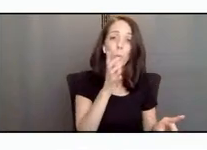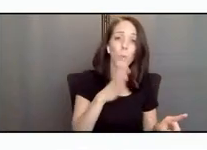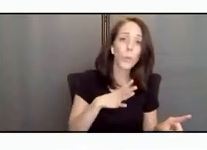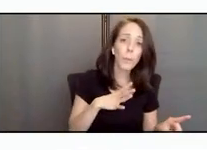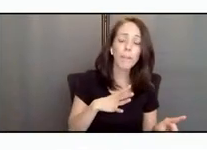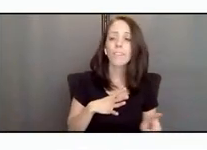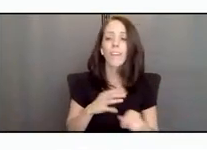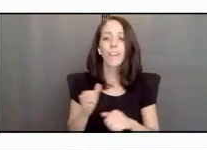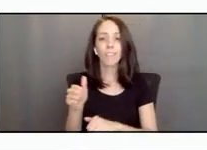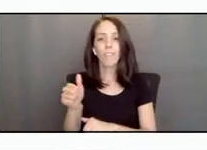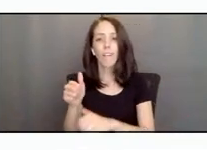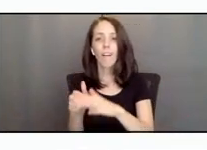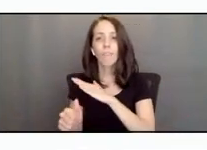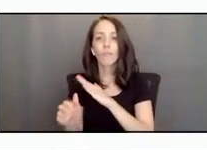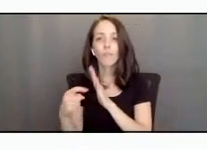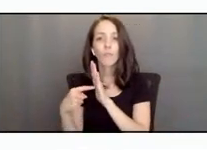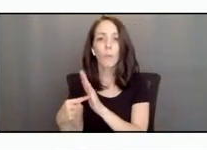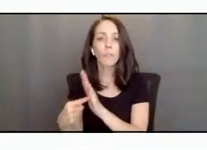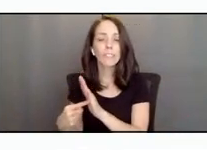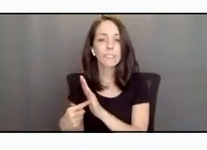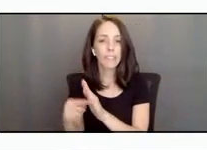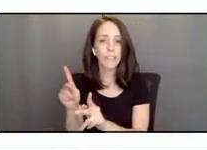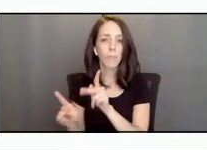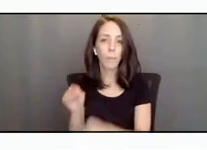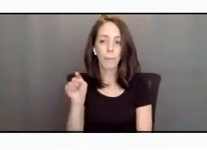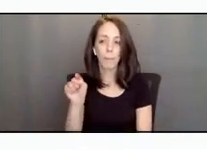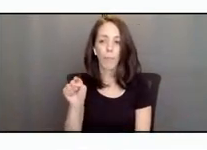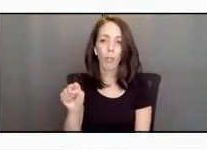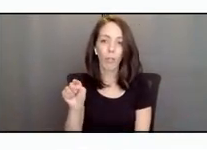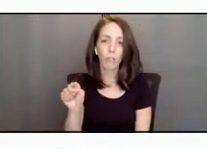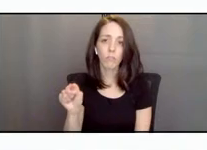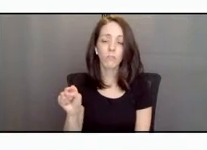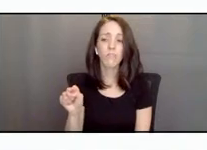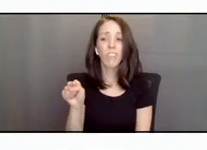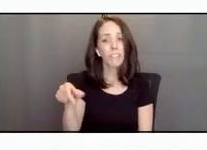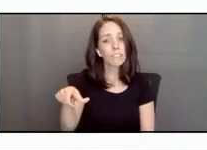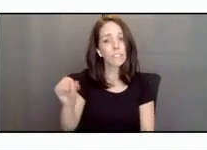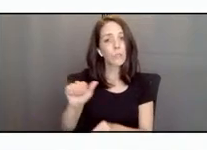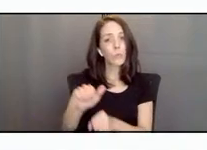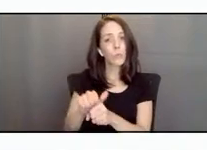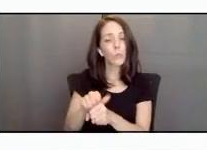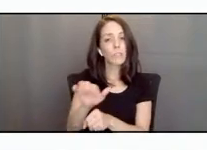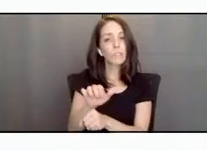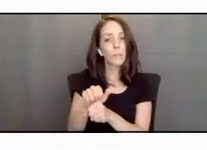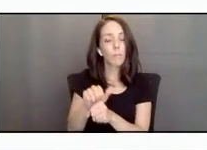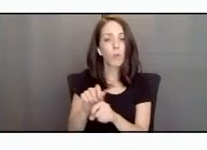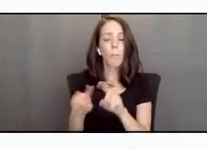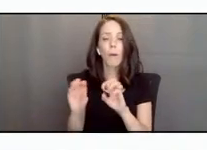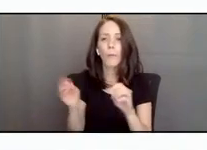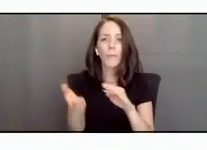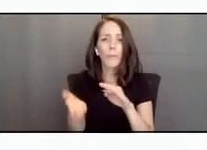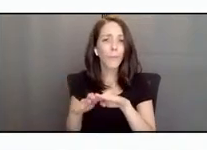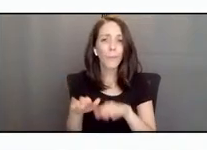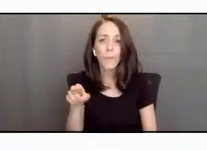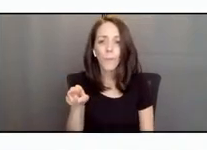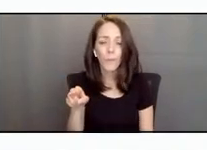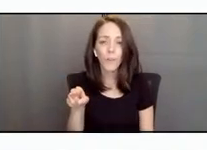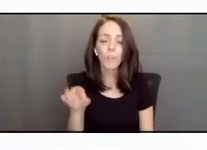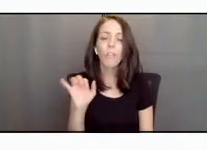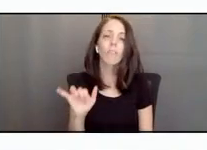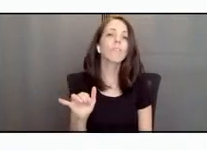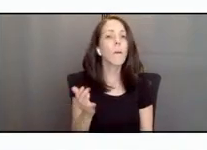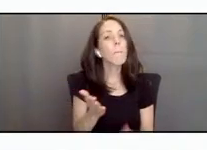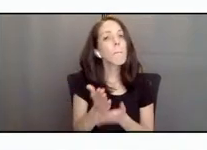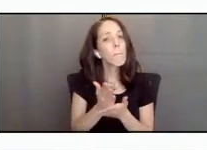faculty who often remain as assistant and associate professors. which partially explains the salary gap that